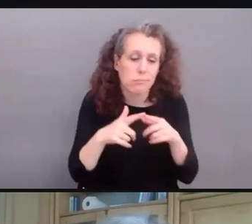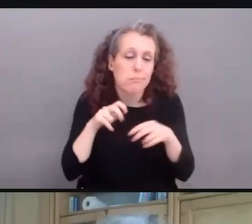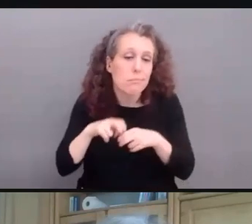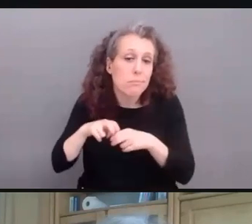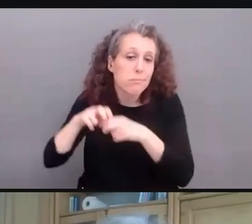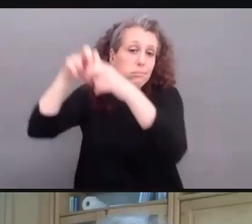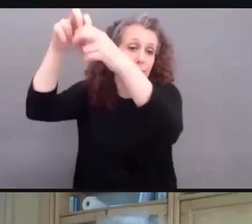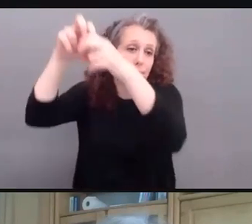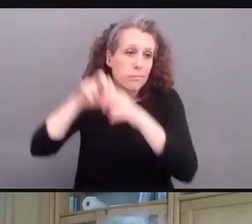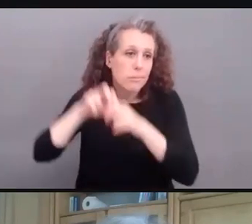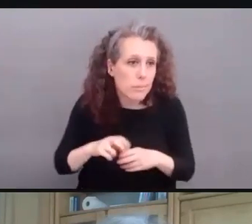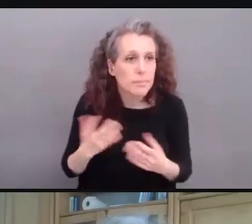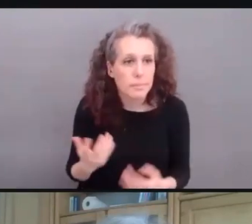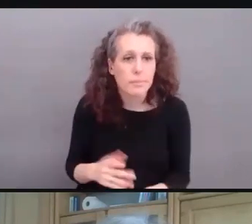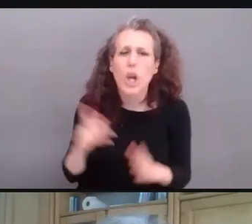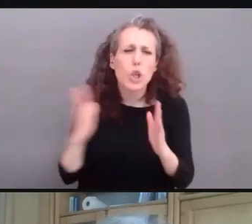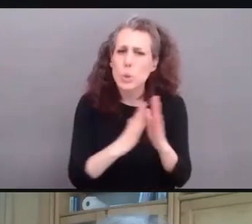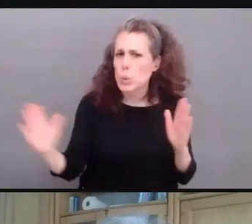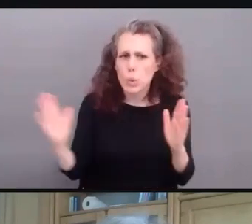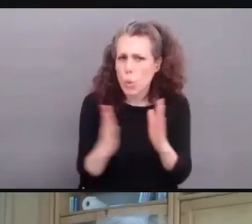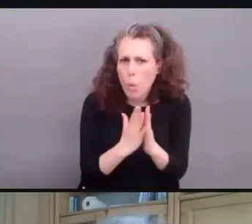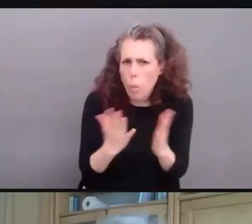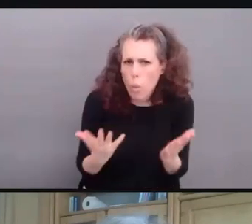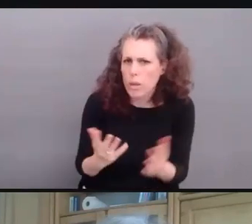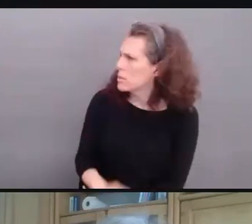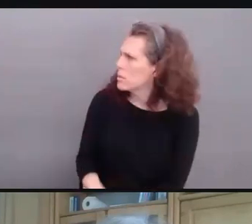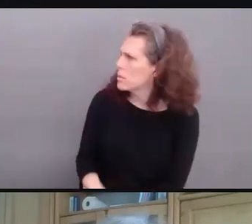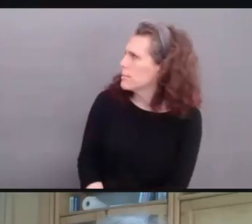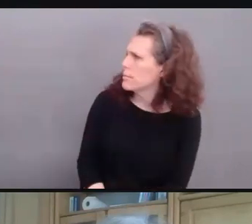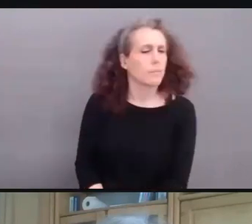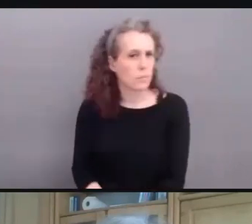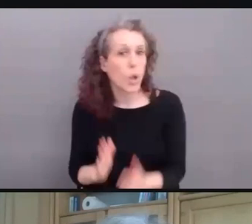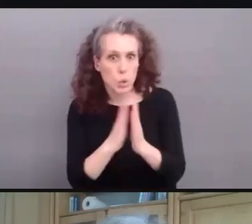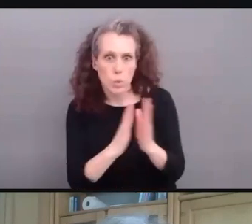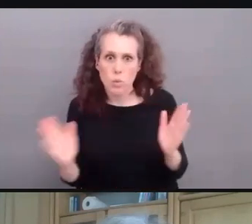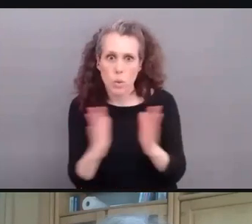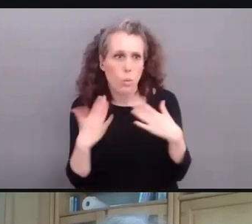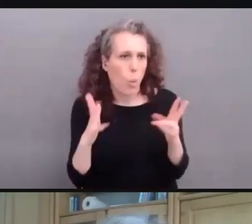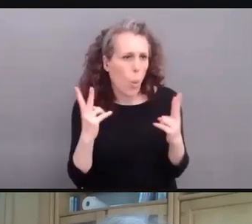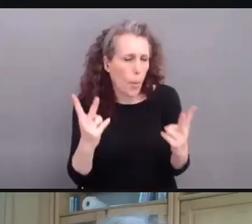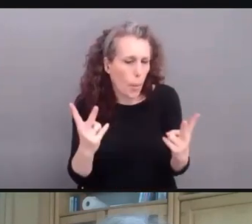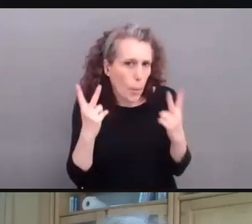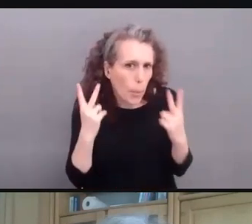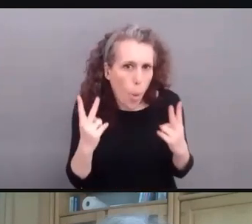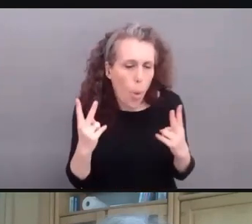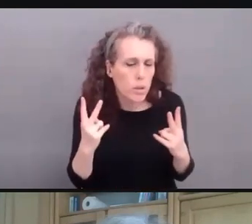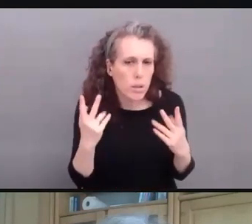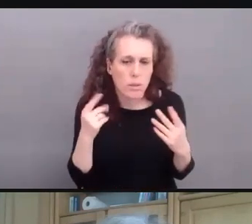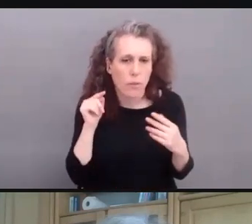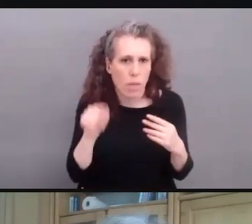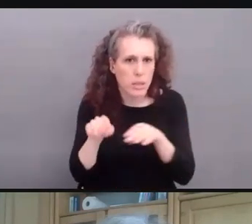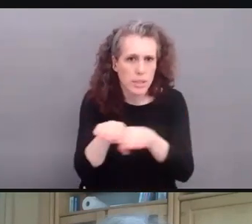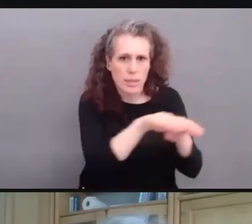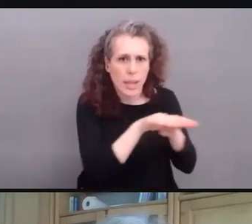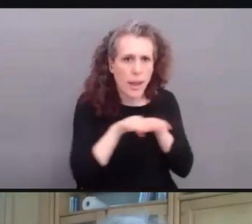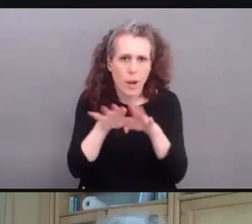coming to the scope. What is the scope is the most important element of a standard where you can apply it. And it